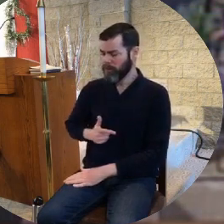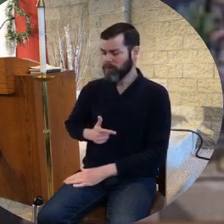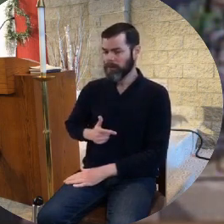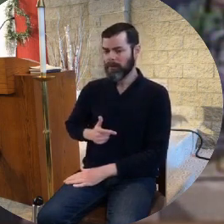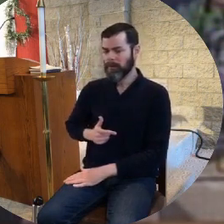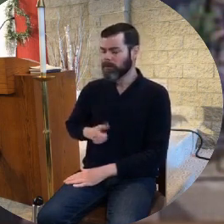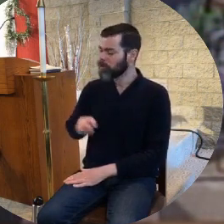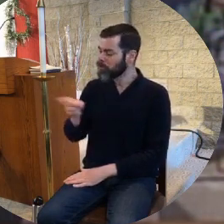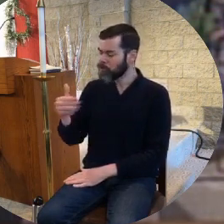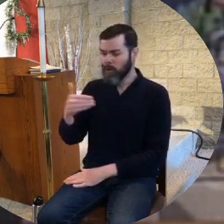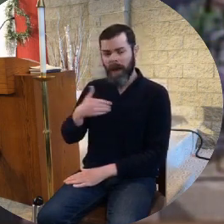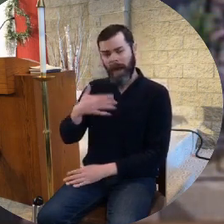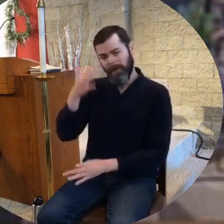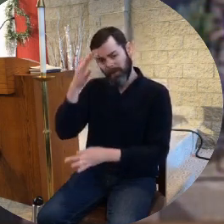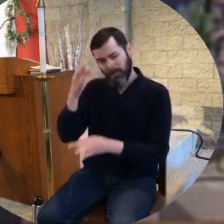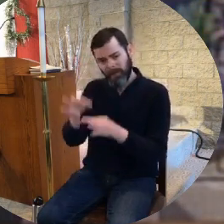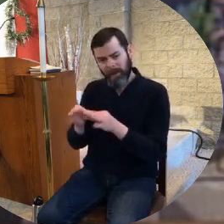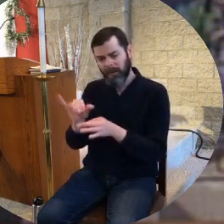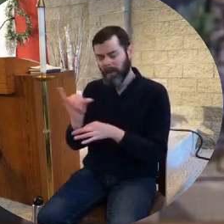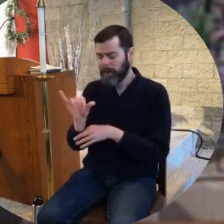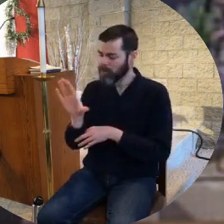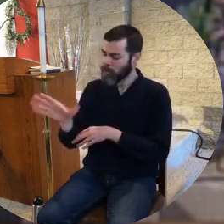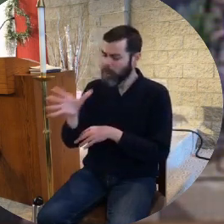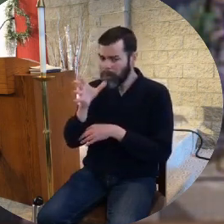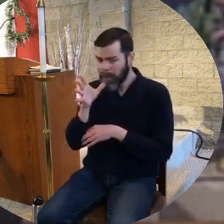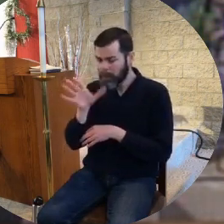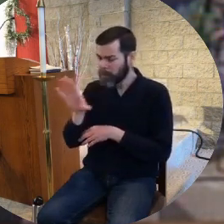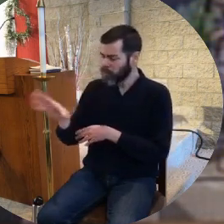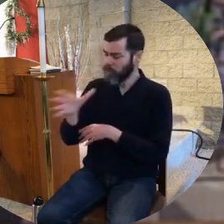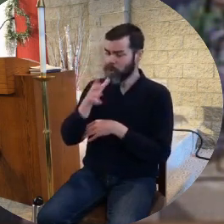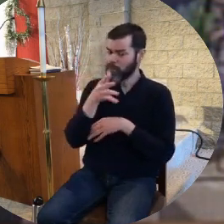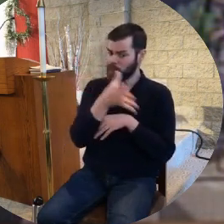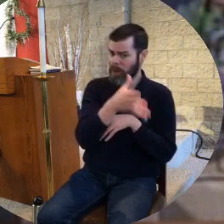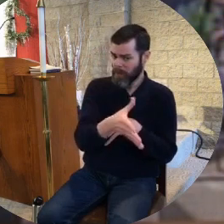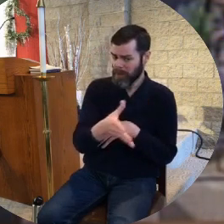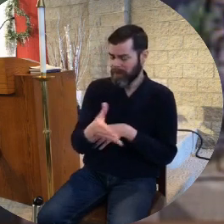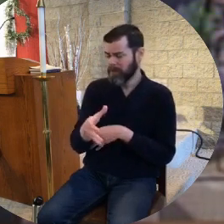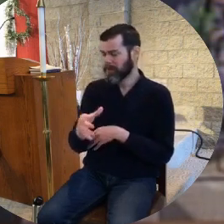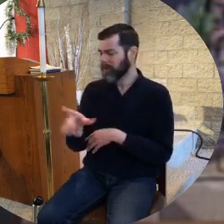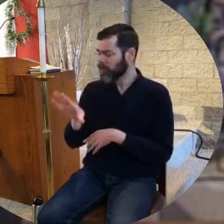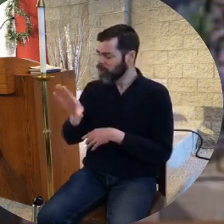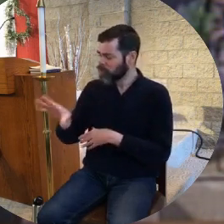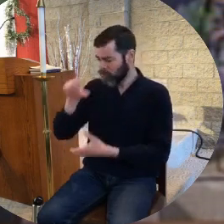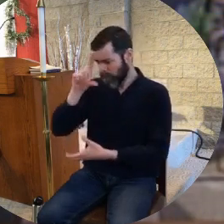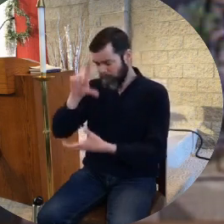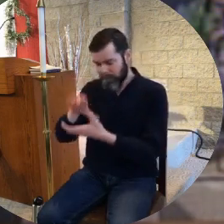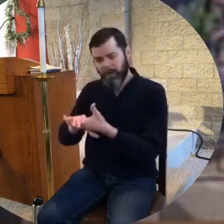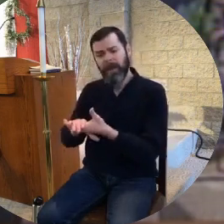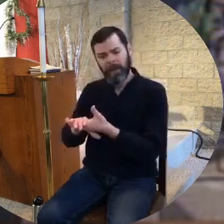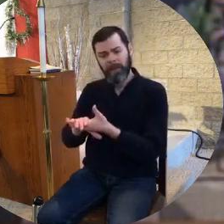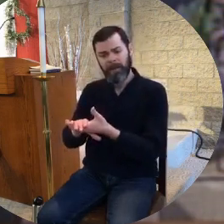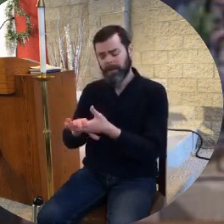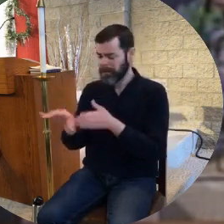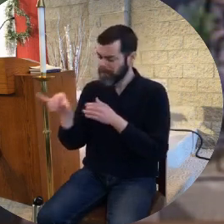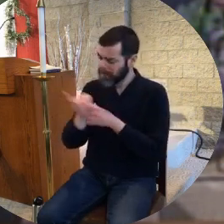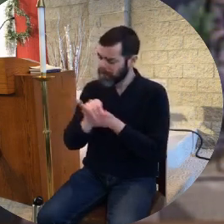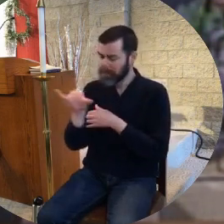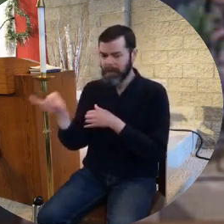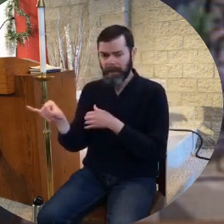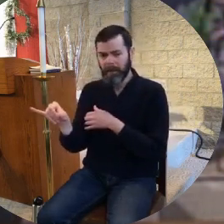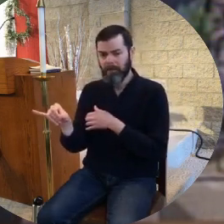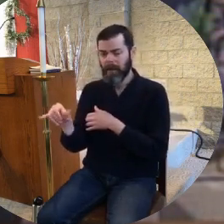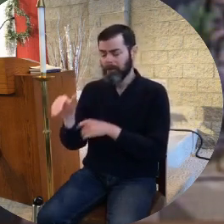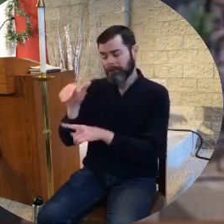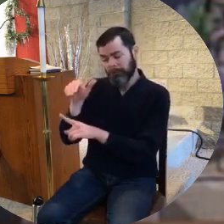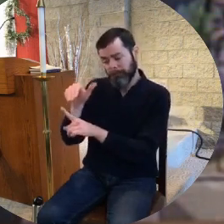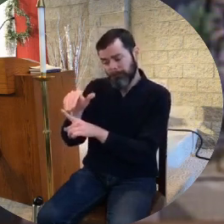grandmother, Lois. This is why I remind you to fan into flames the spiritual